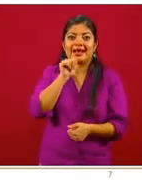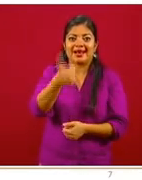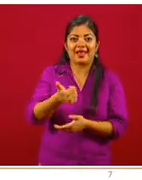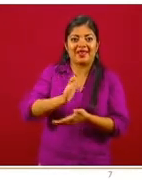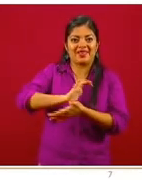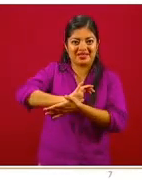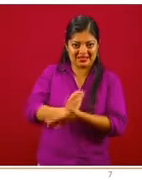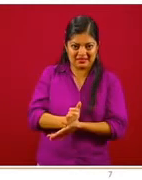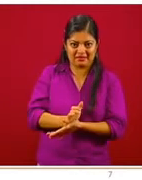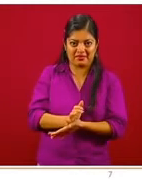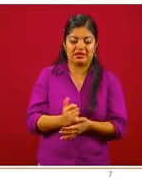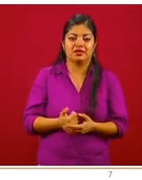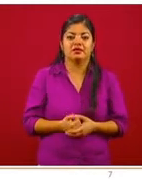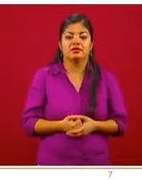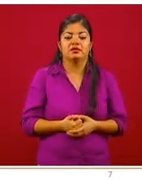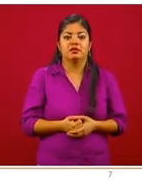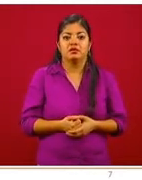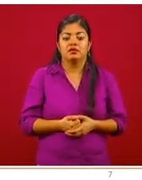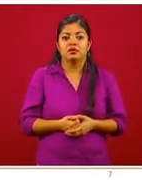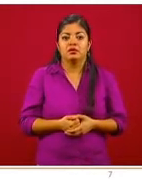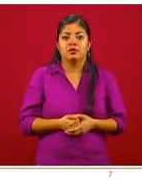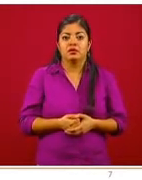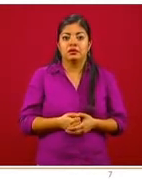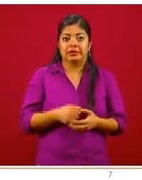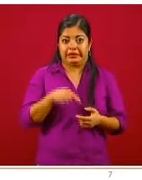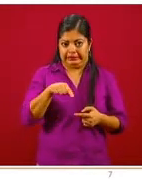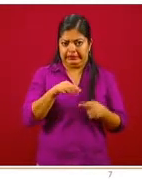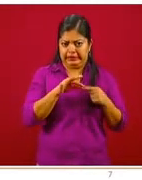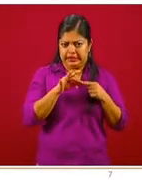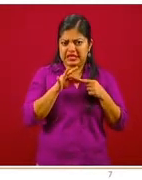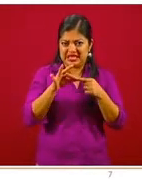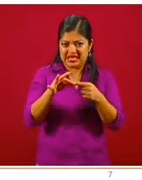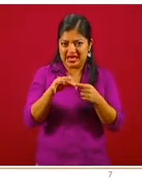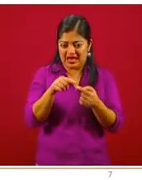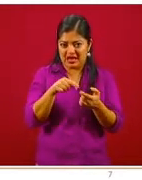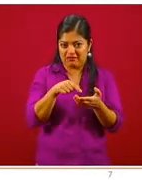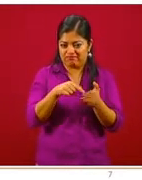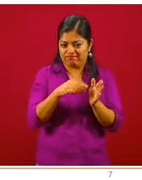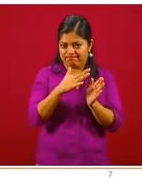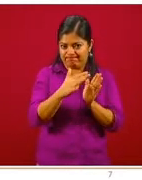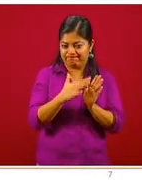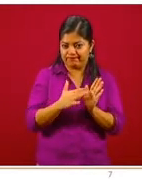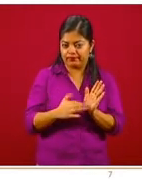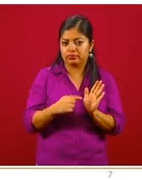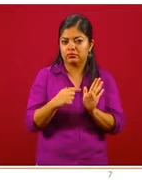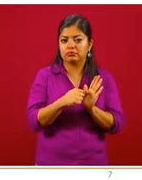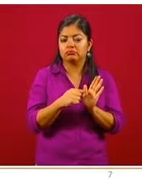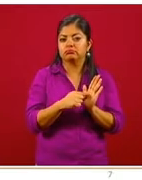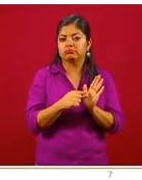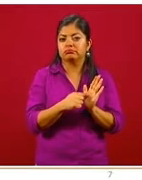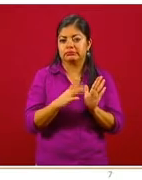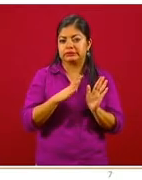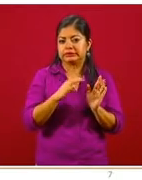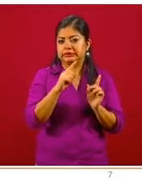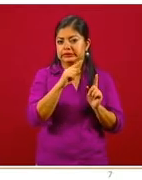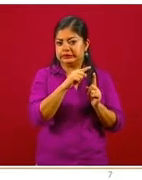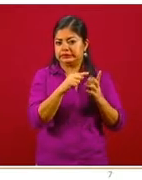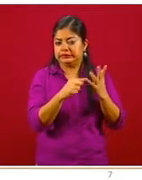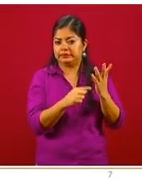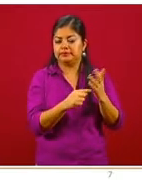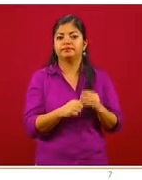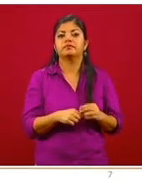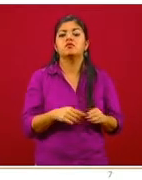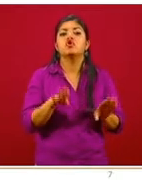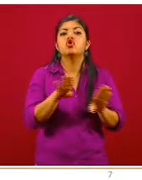so that this group of sexual minorities can be given medical care without any discrimination.